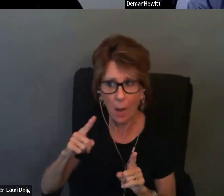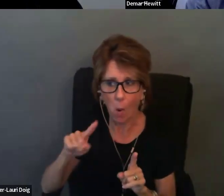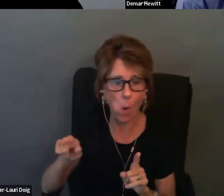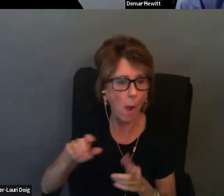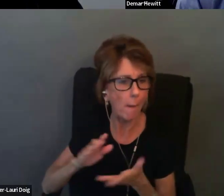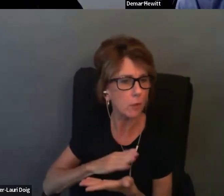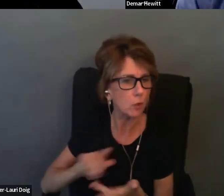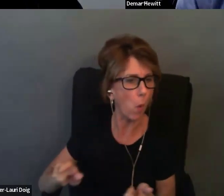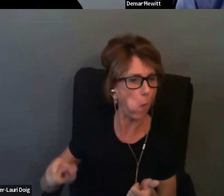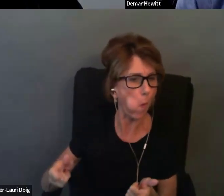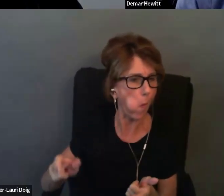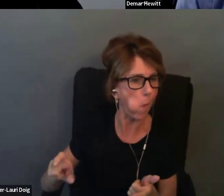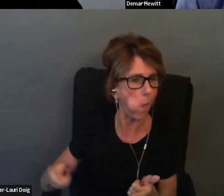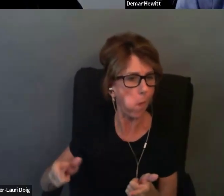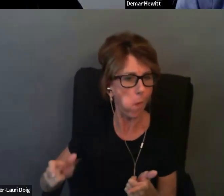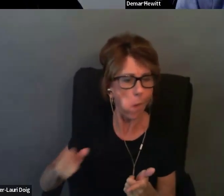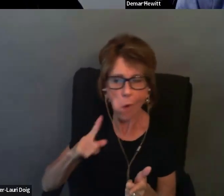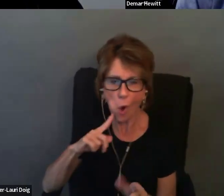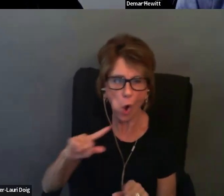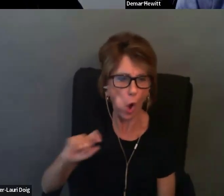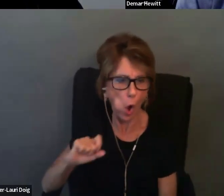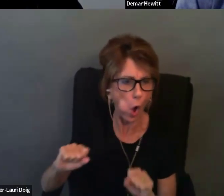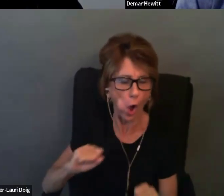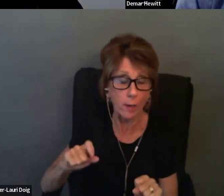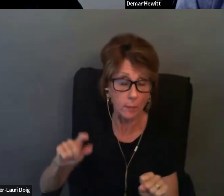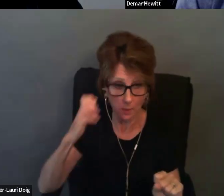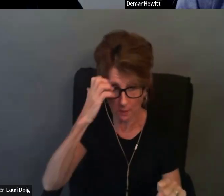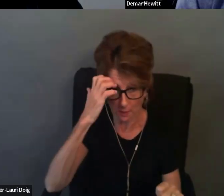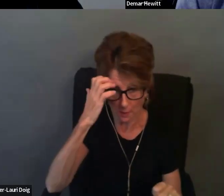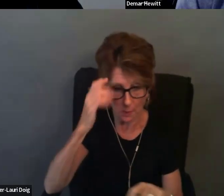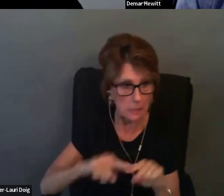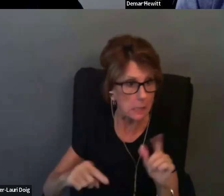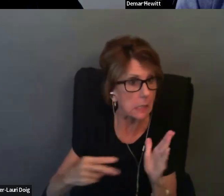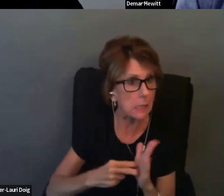landlord can do to show that